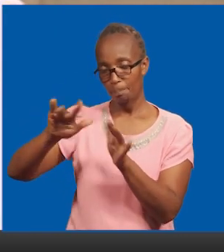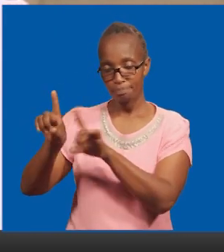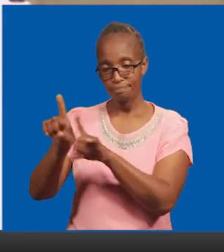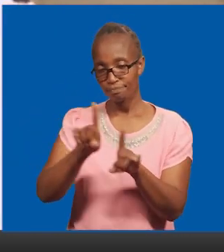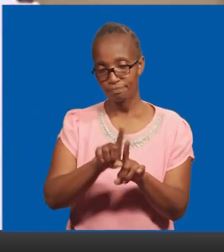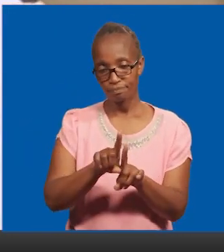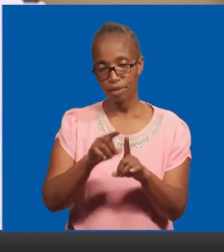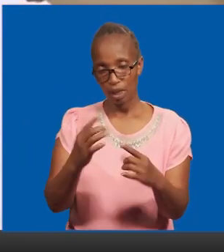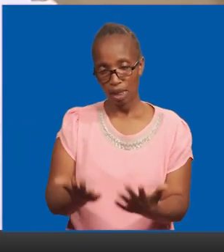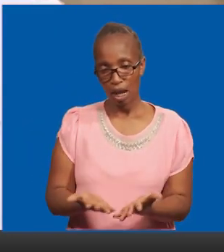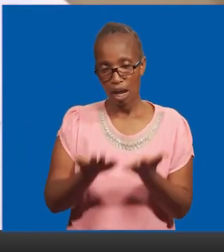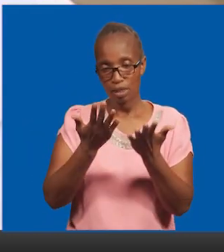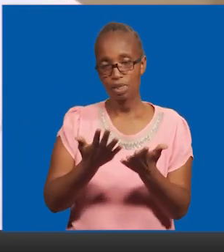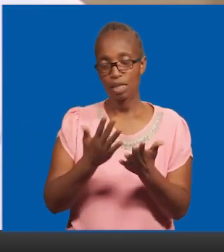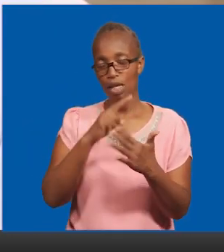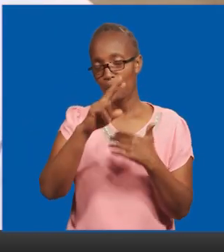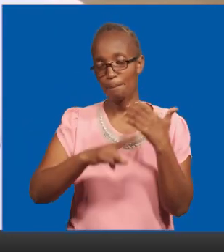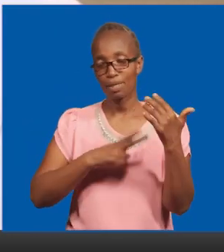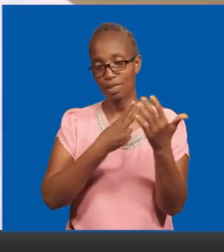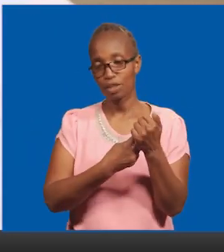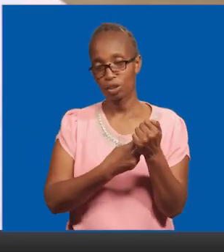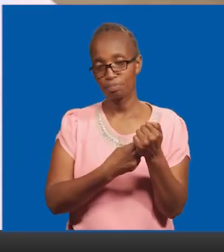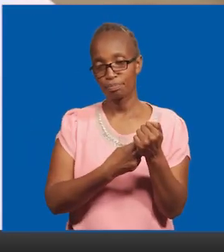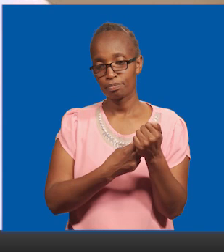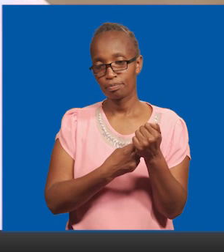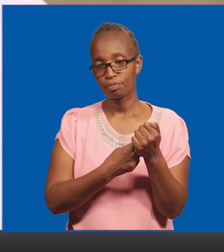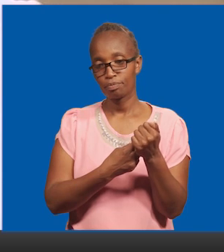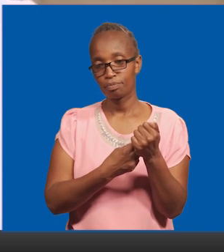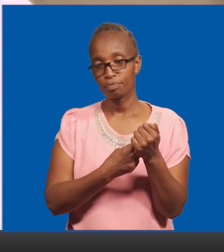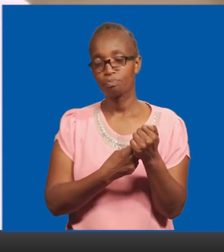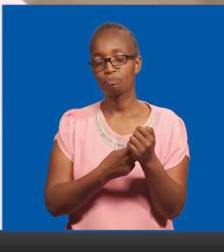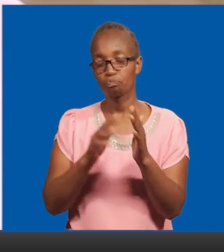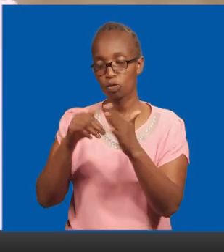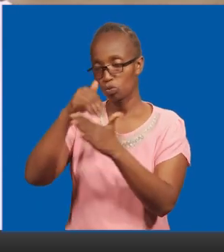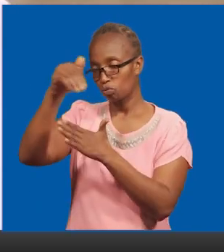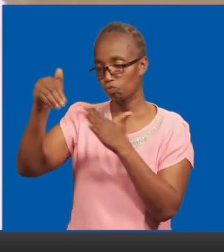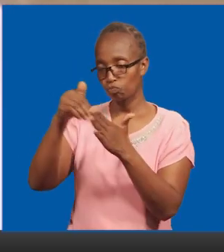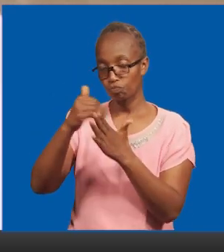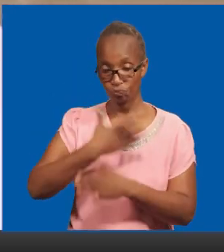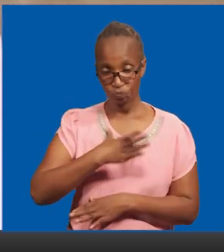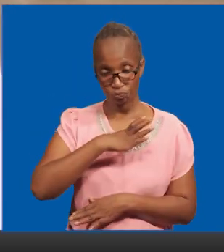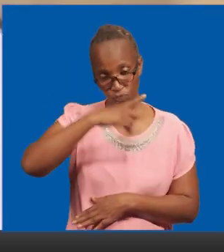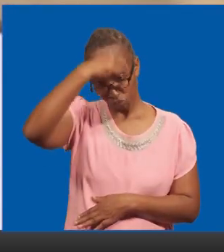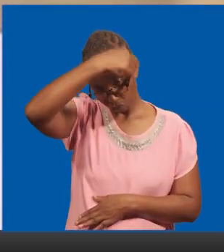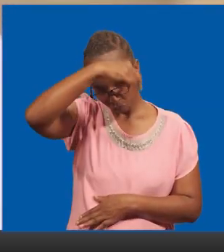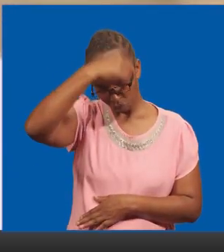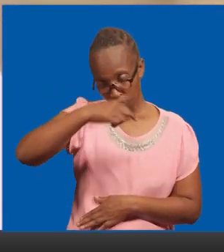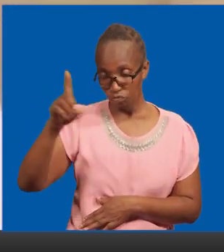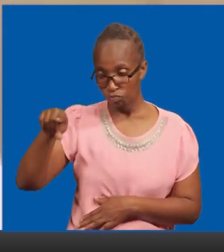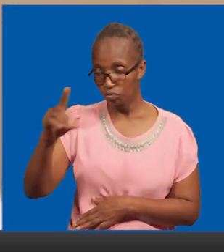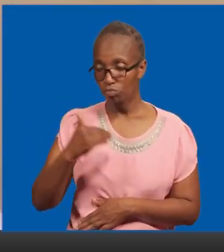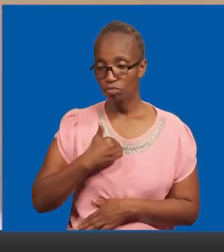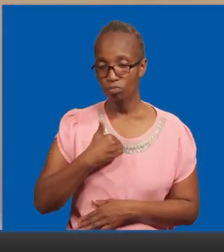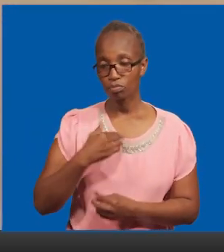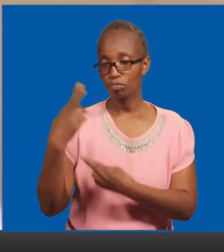in revenue mobilization, and enhance strategic partnership to boost compliance. To the